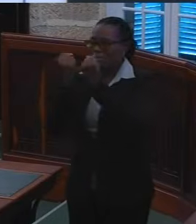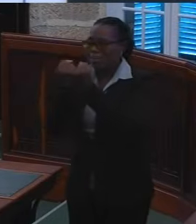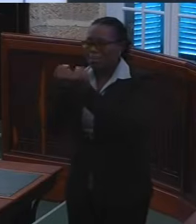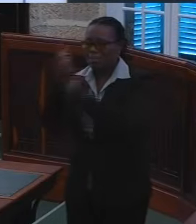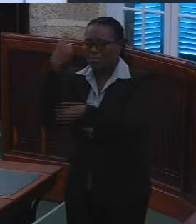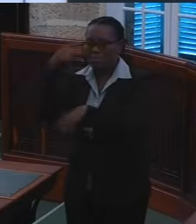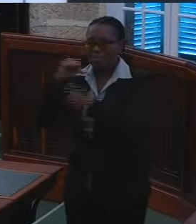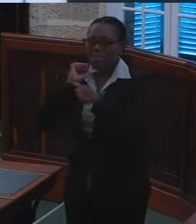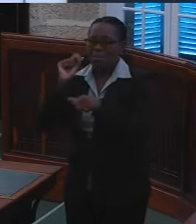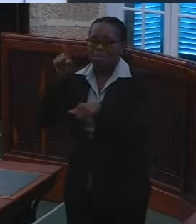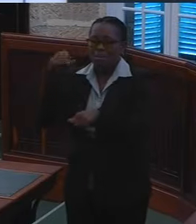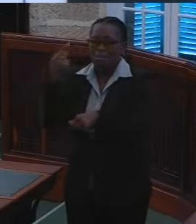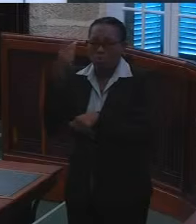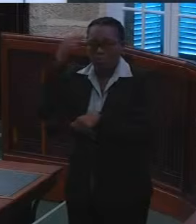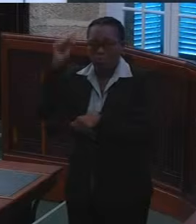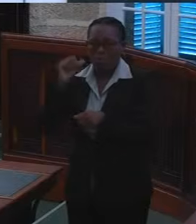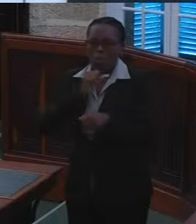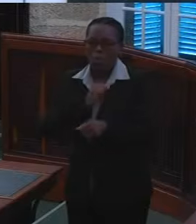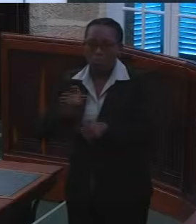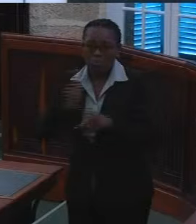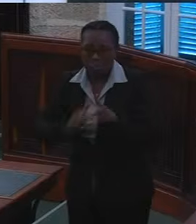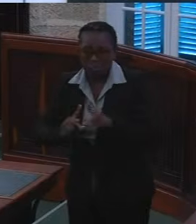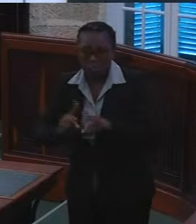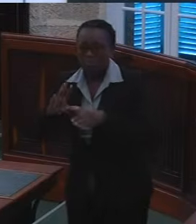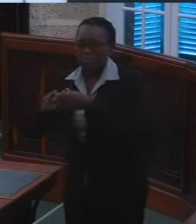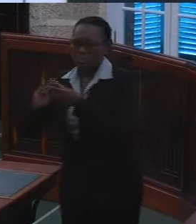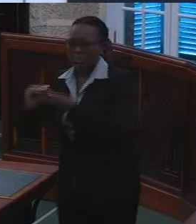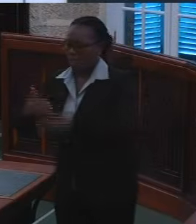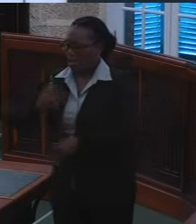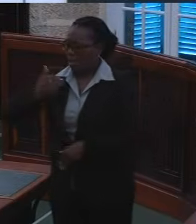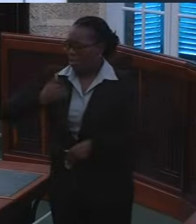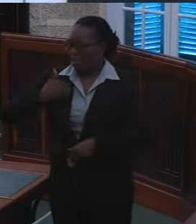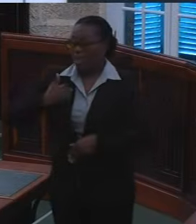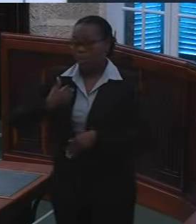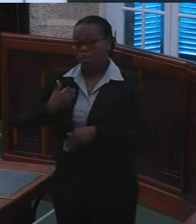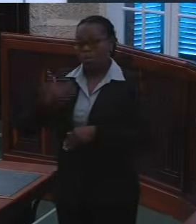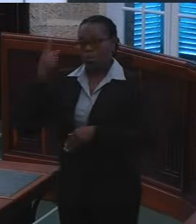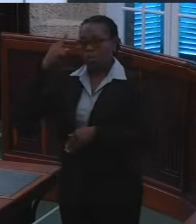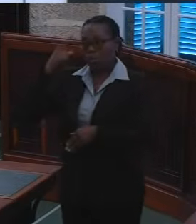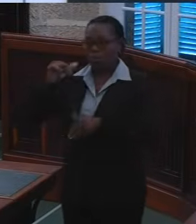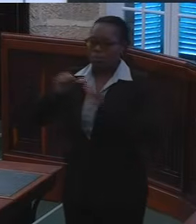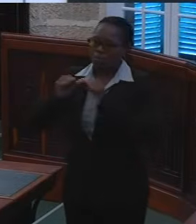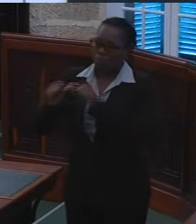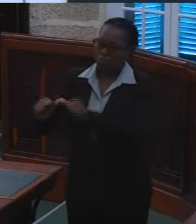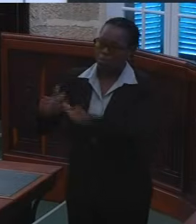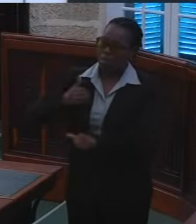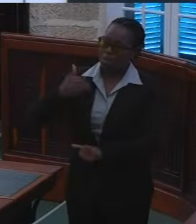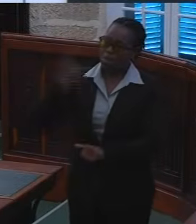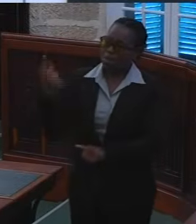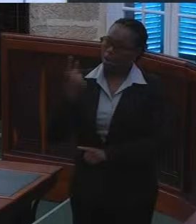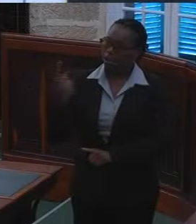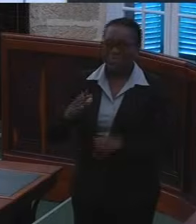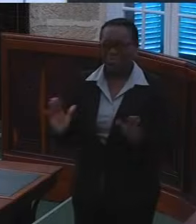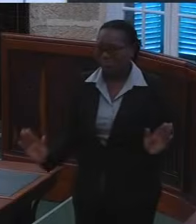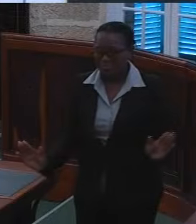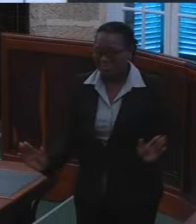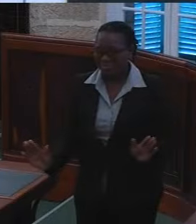because, we talk about youth as if youth is a permanent situation. I was yesterday a young